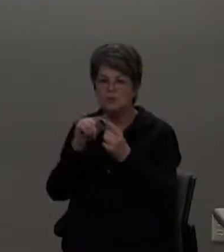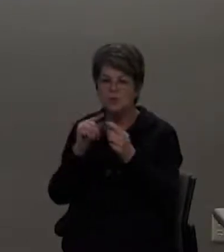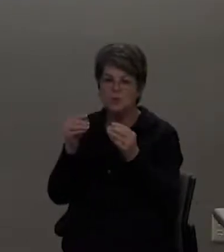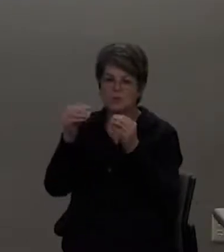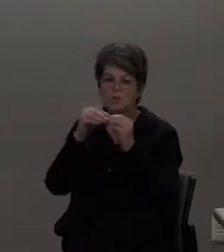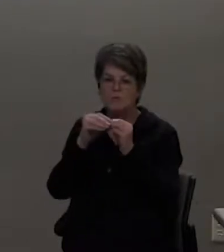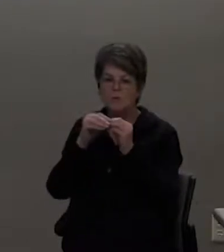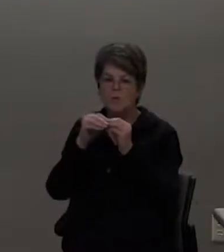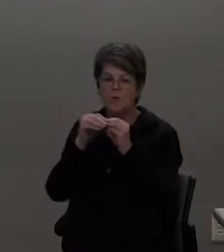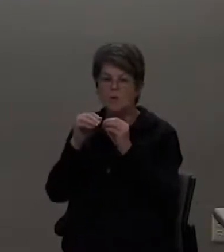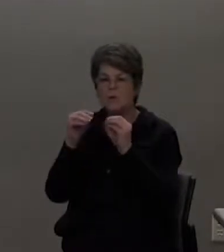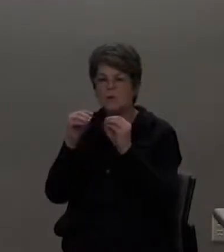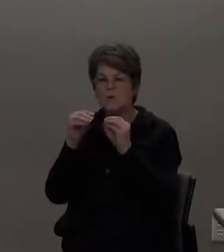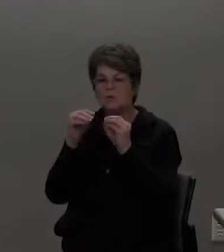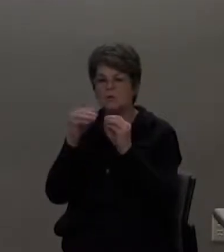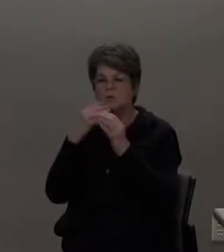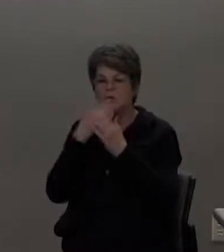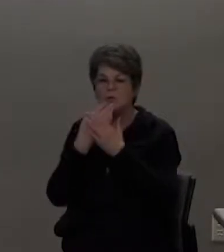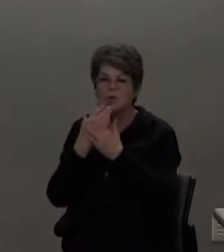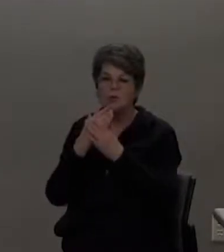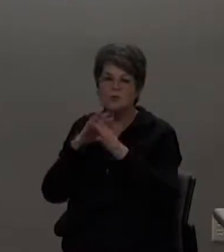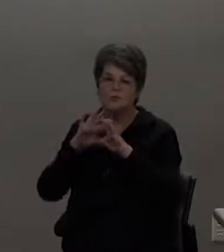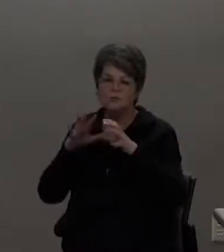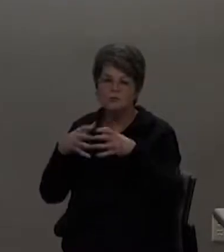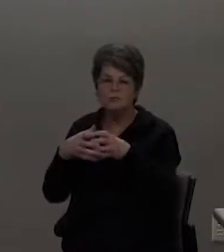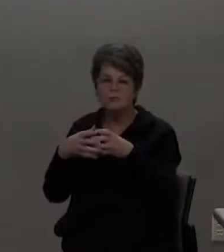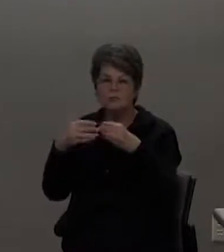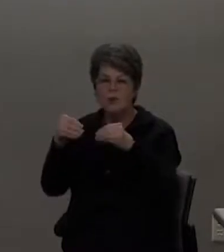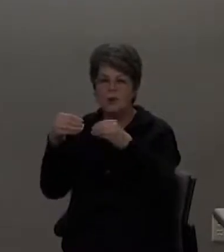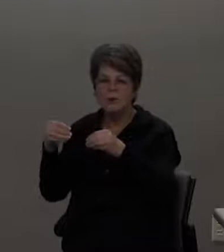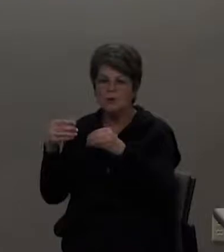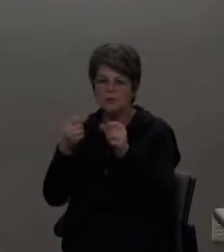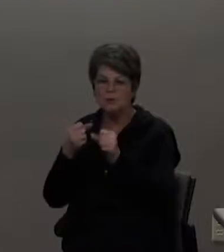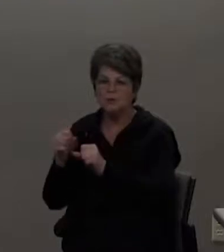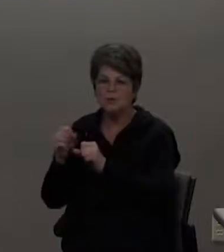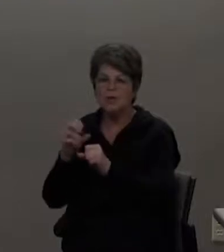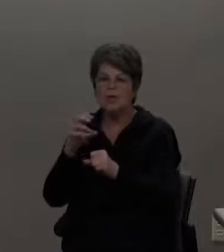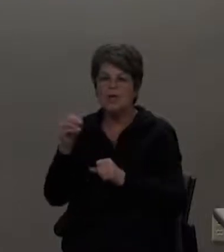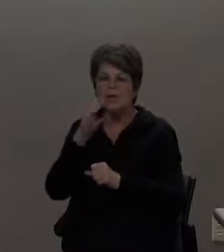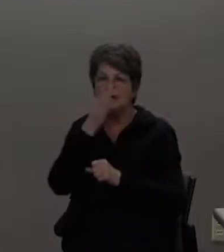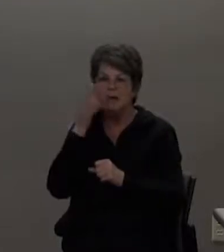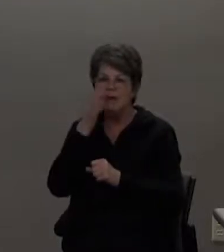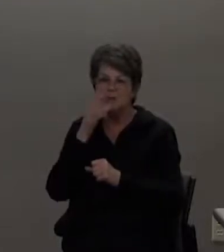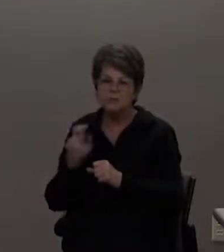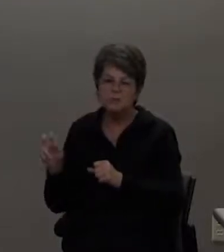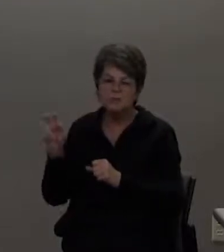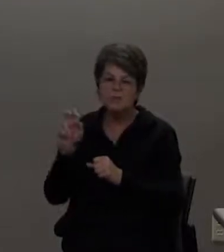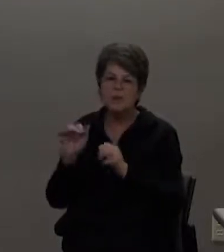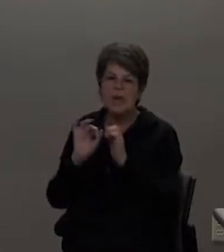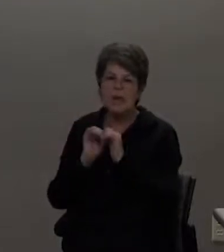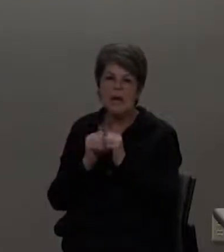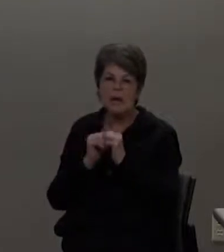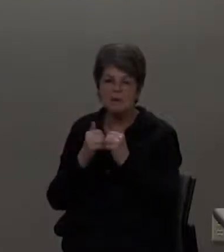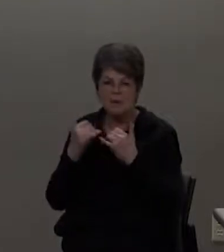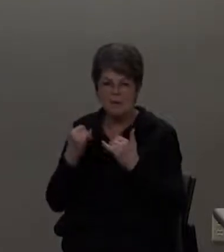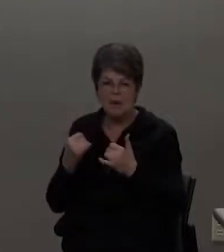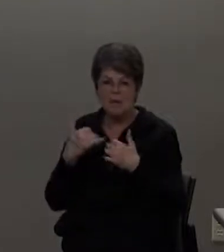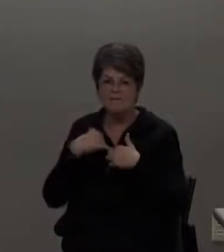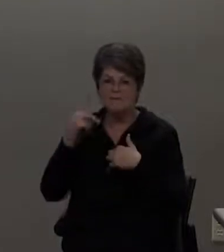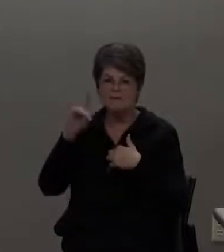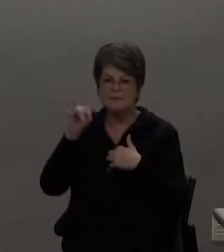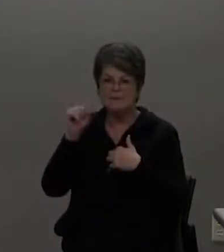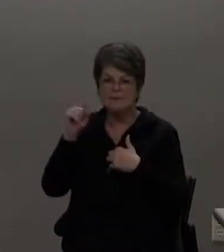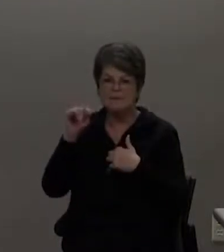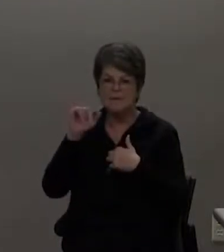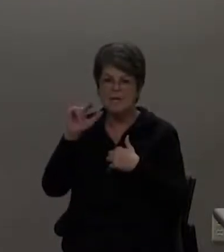more polished, more well-rounded marketing strategy to how do we go to agritourism? How do, for example, how do we now have a distillery in our